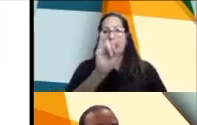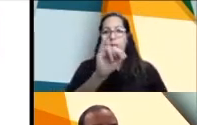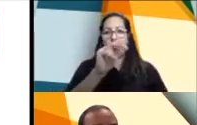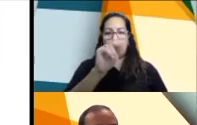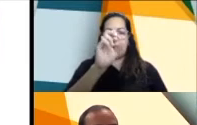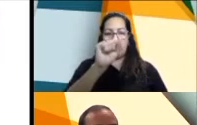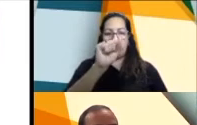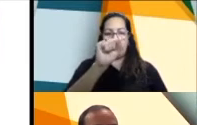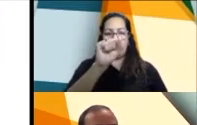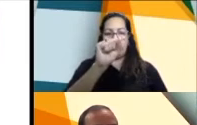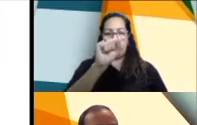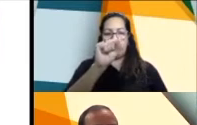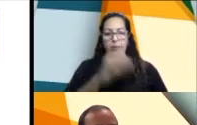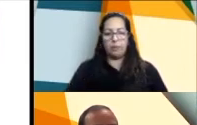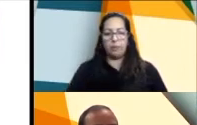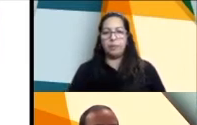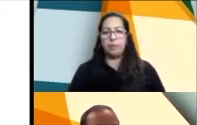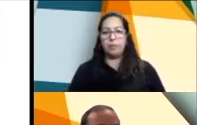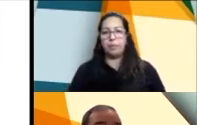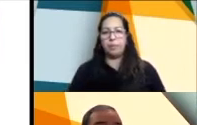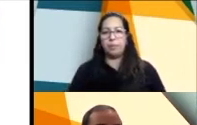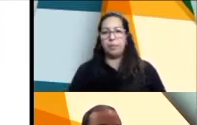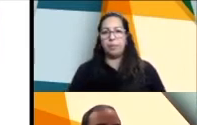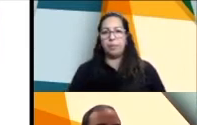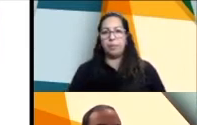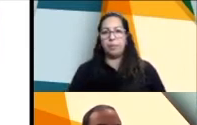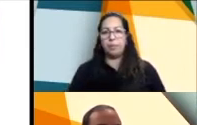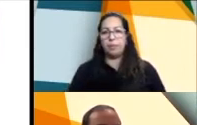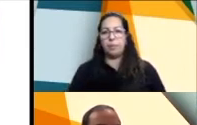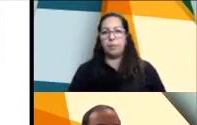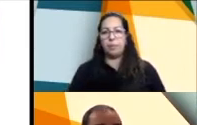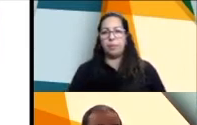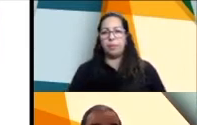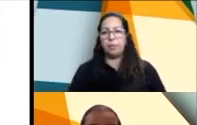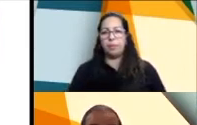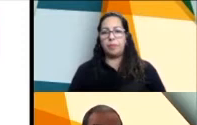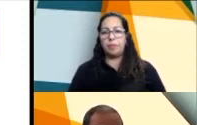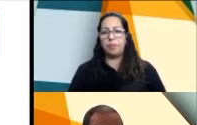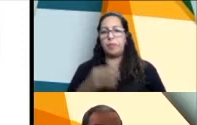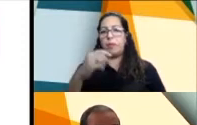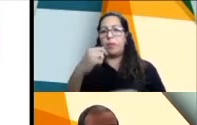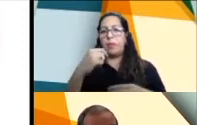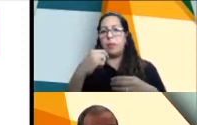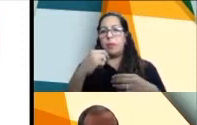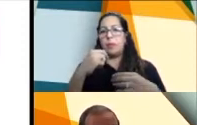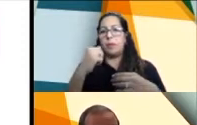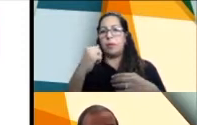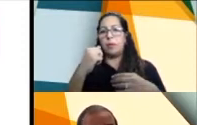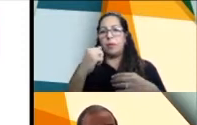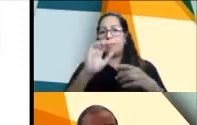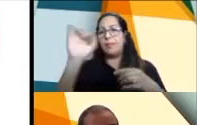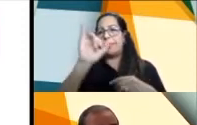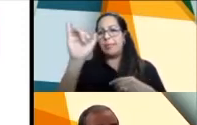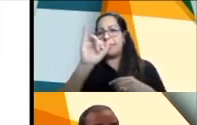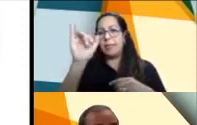amount of the cost without, again, similar to the